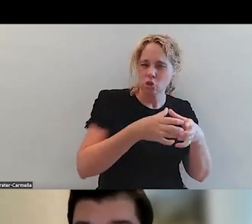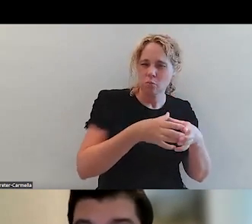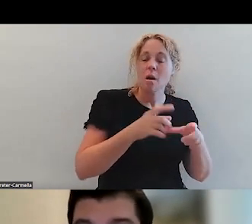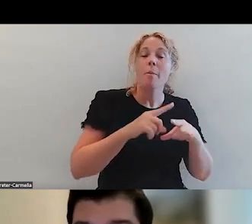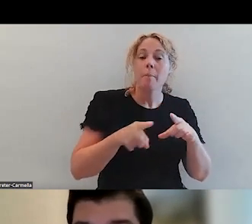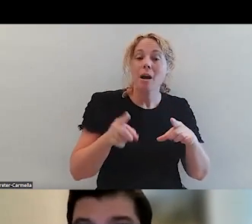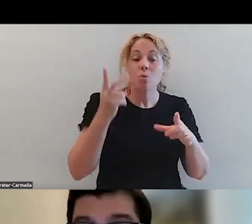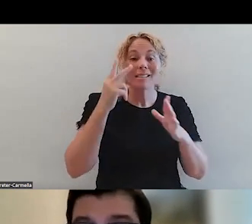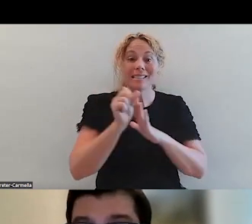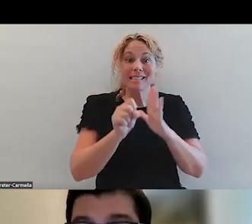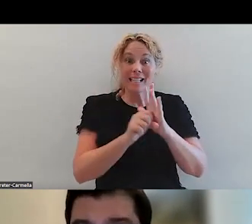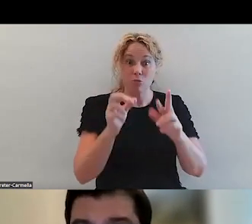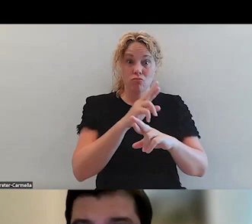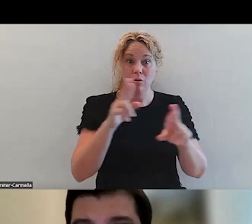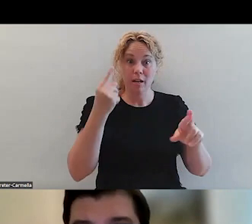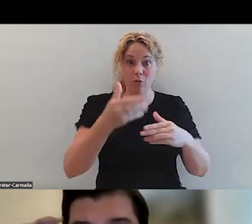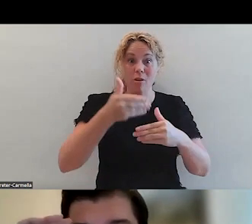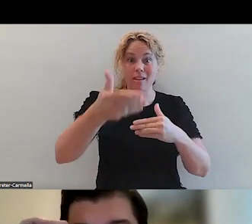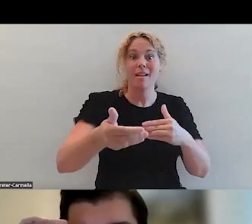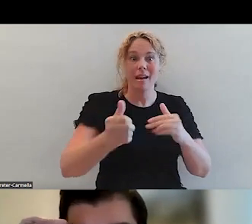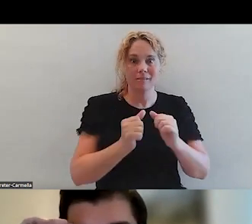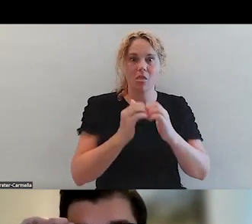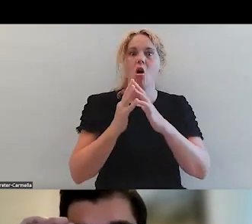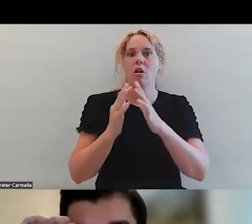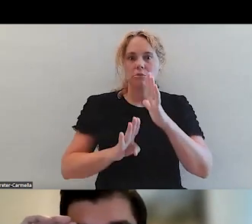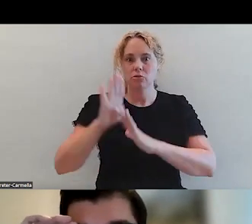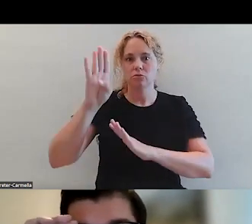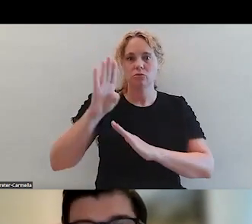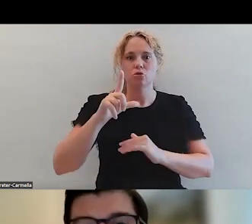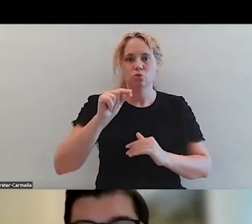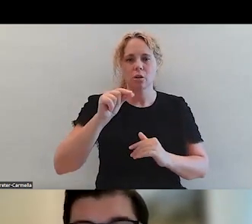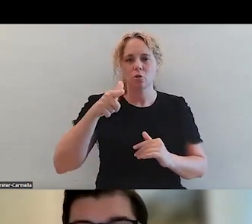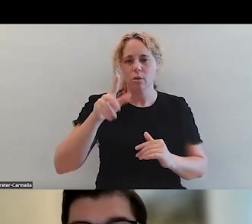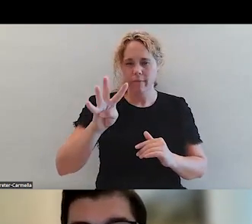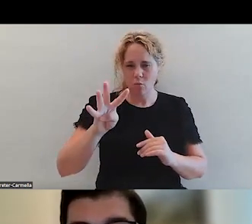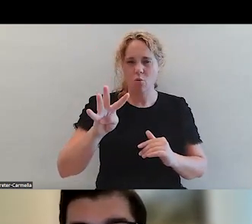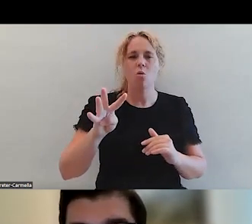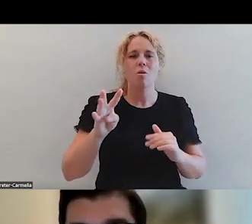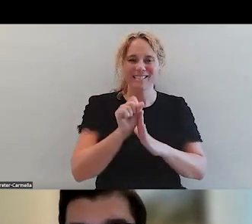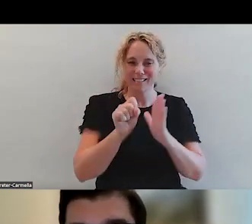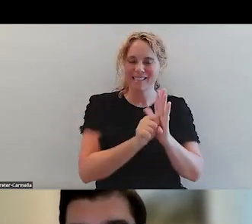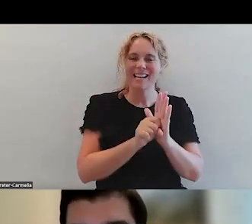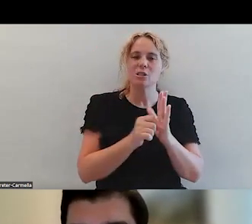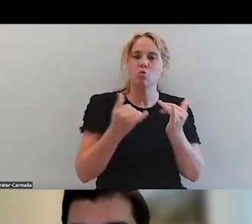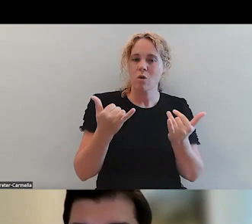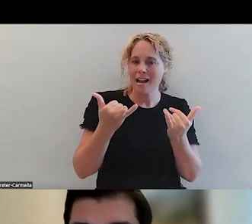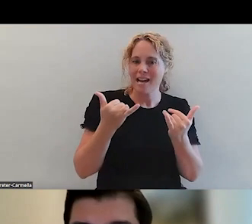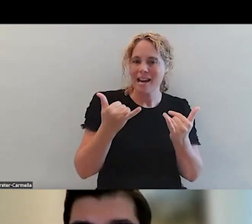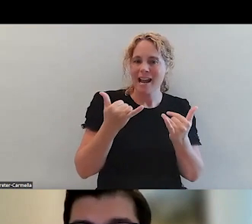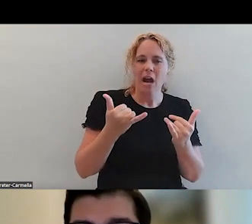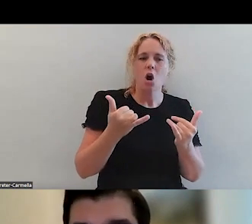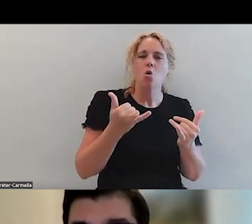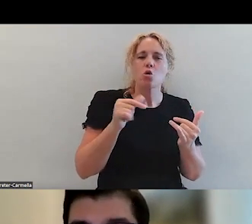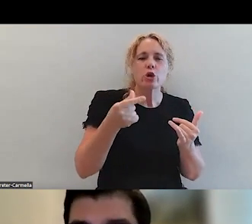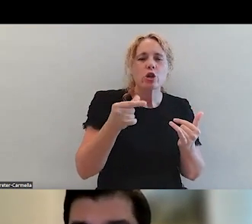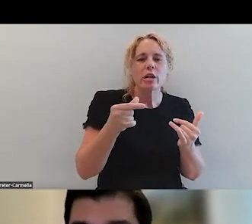seeing states being prepared for that next launch, which will happen in 2024. So those are states that are in this turquoise green color,